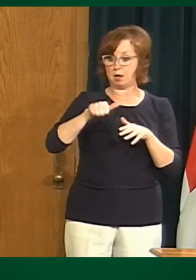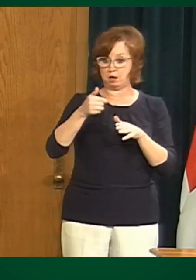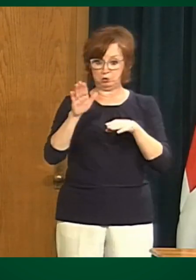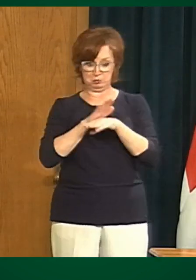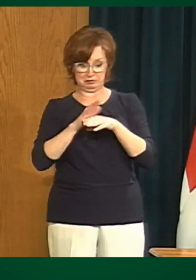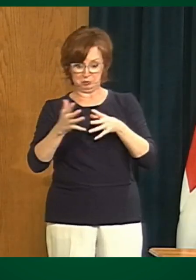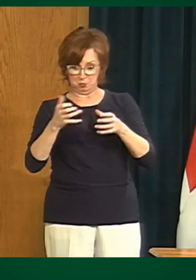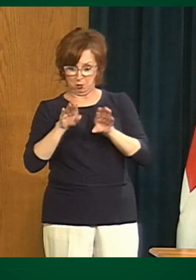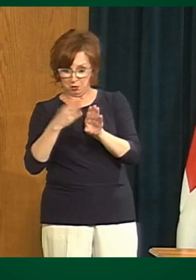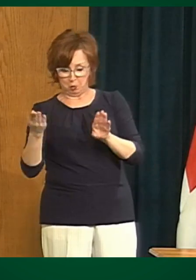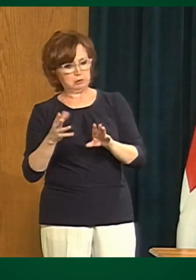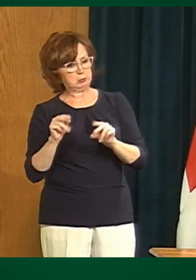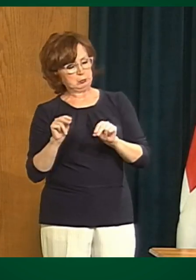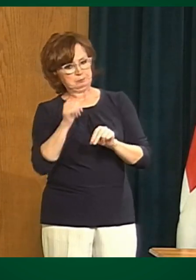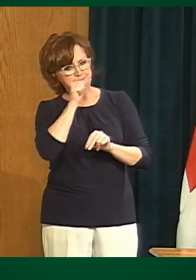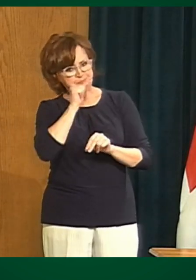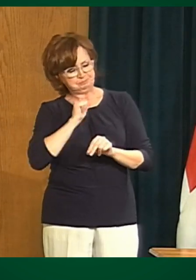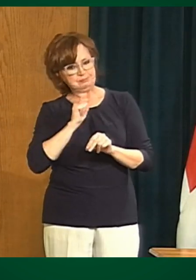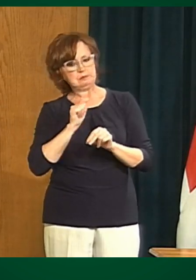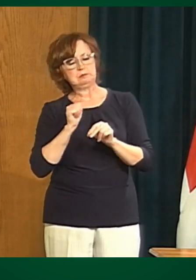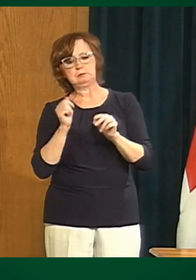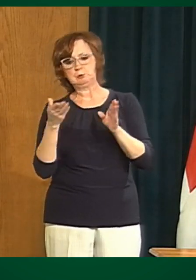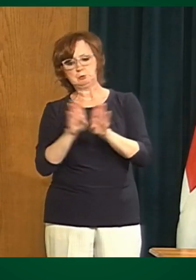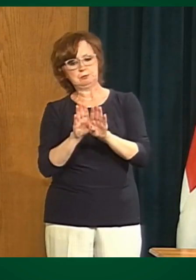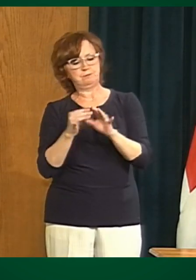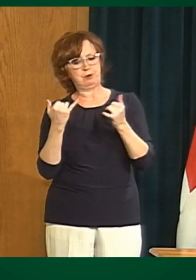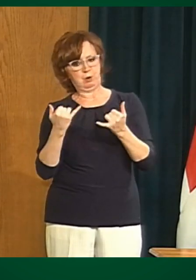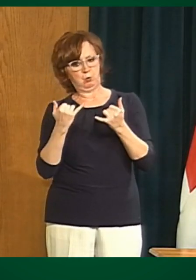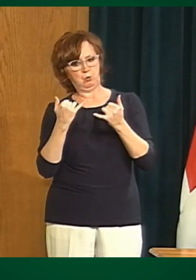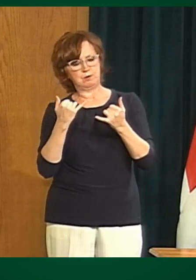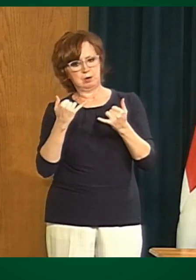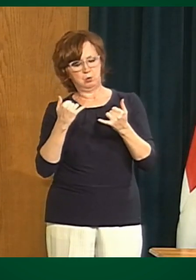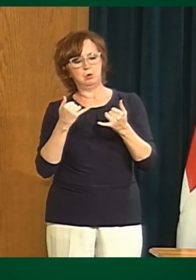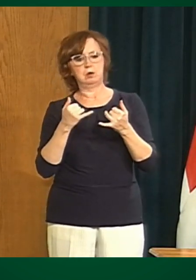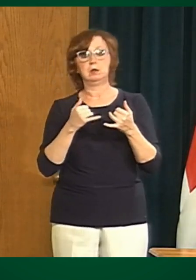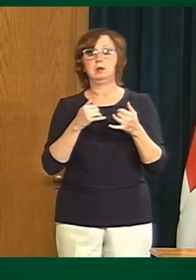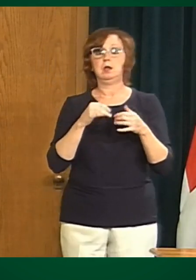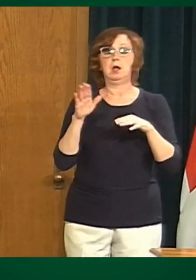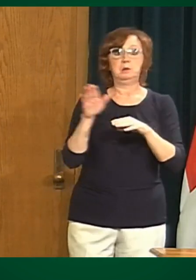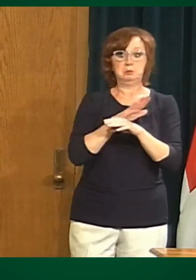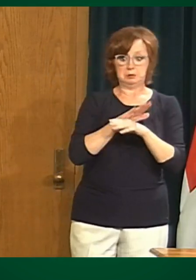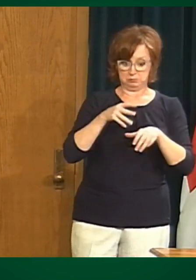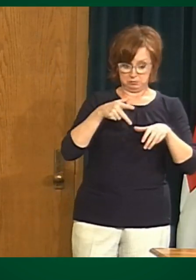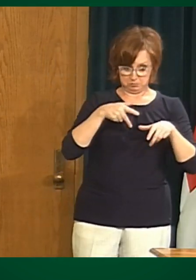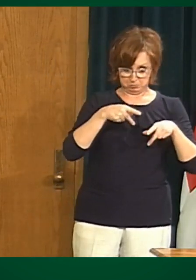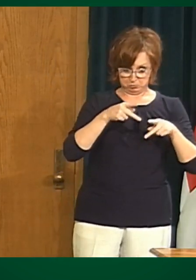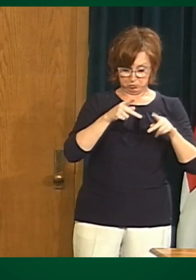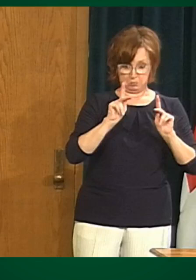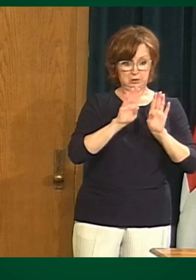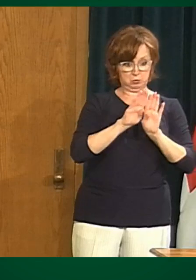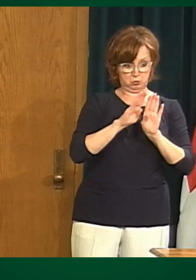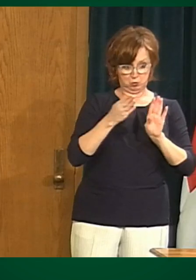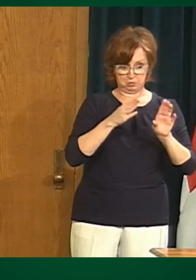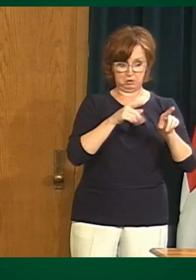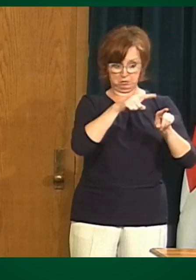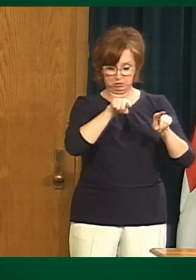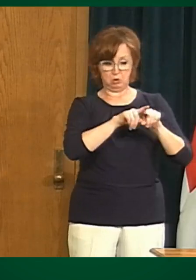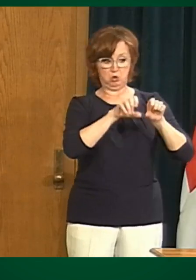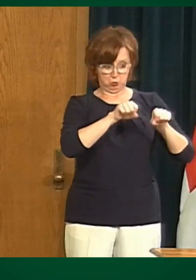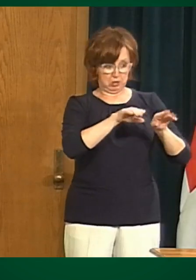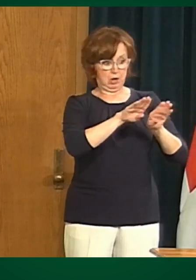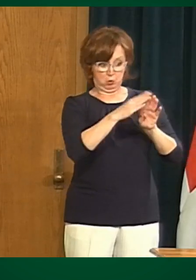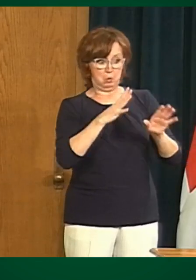must remain closed for the time being. Businesses that are allowed to open must follow all of the physical distancing and